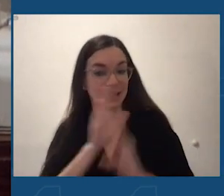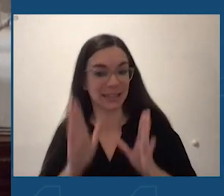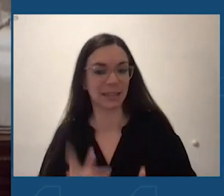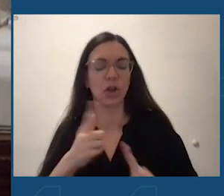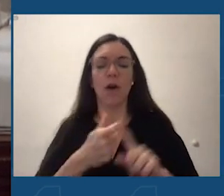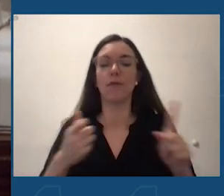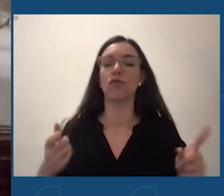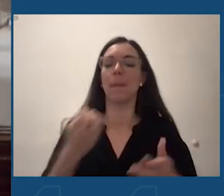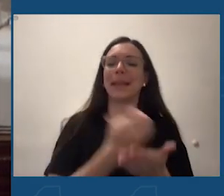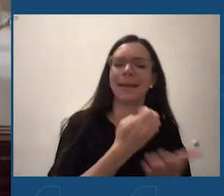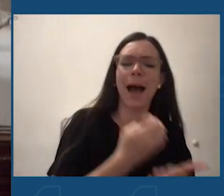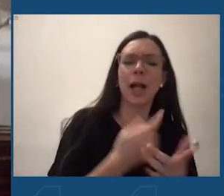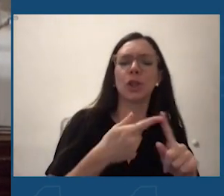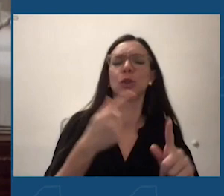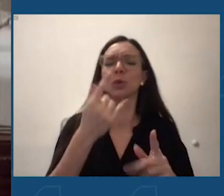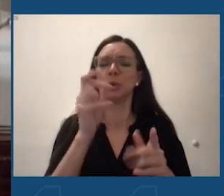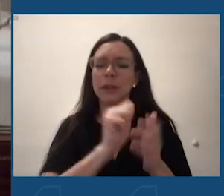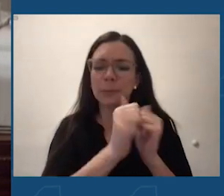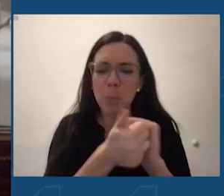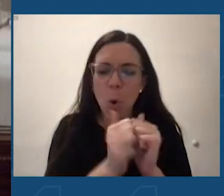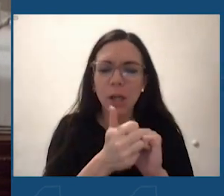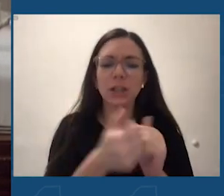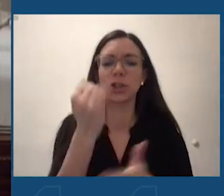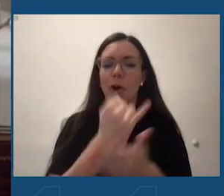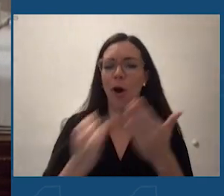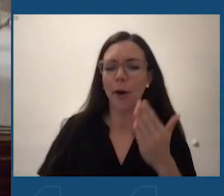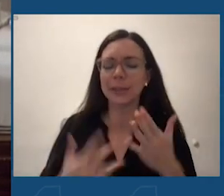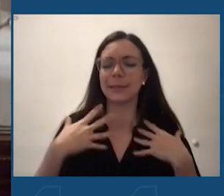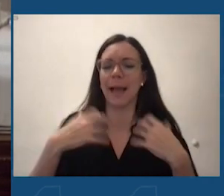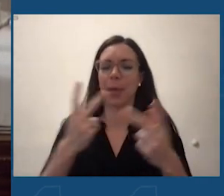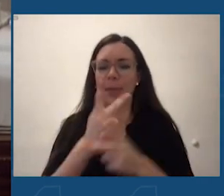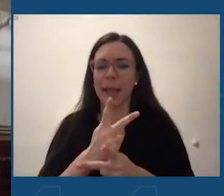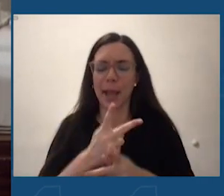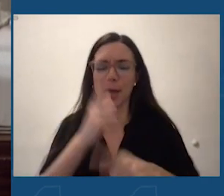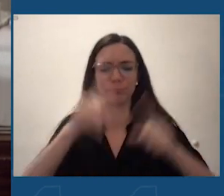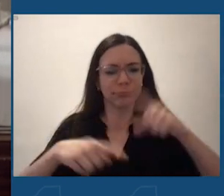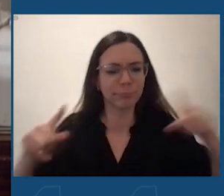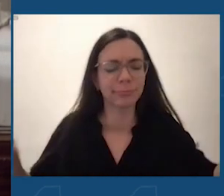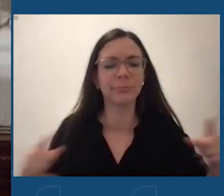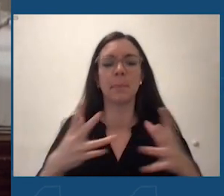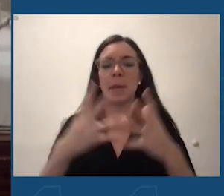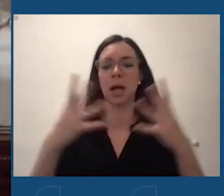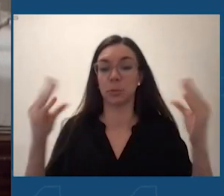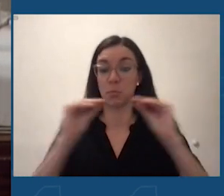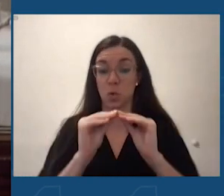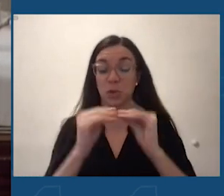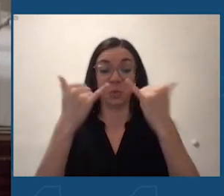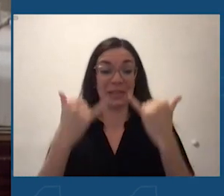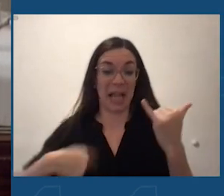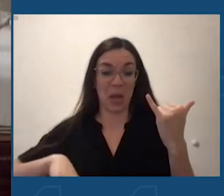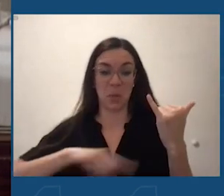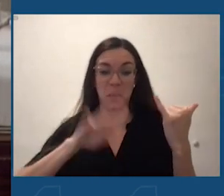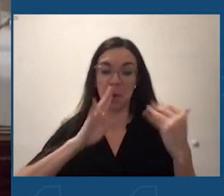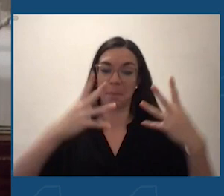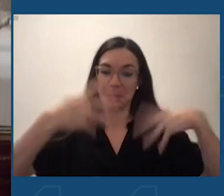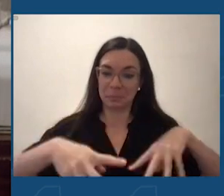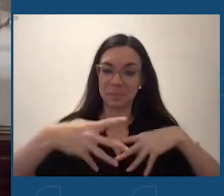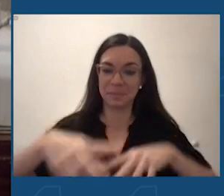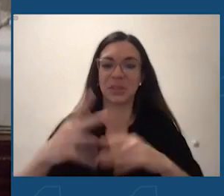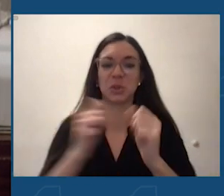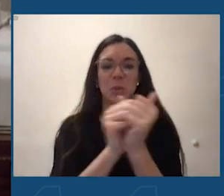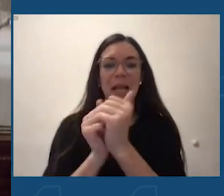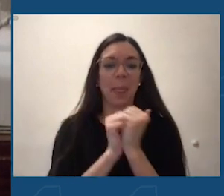to sports to arts to healthcare and much more. So today, We'll be marching together on Fifth